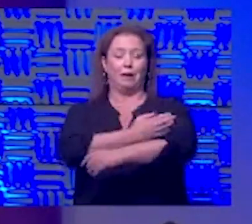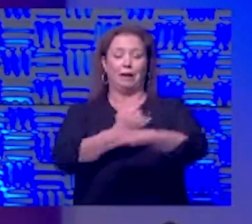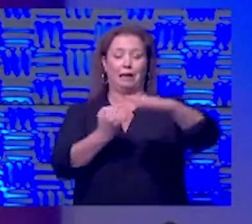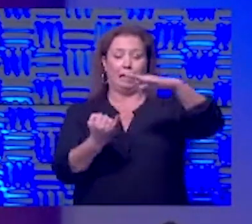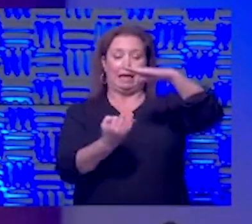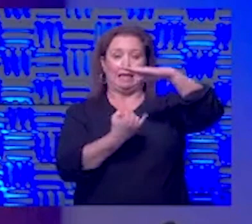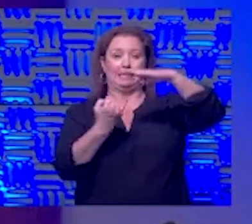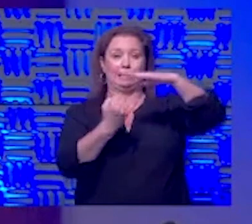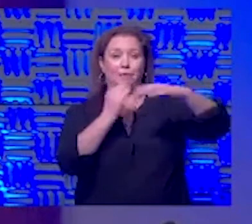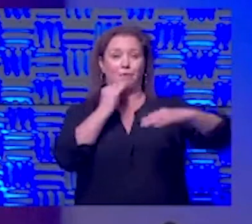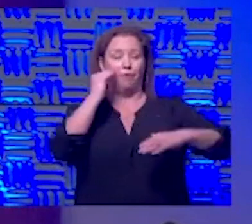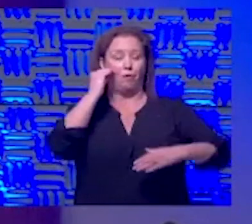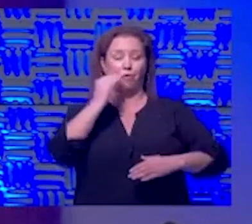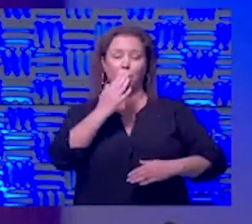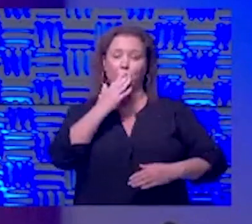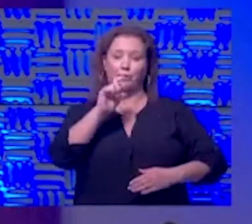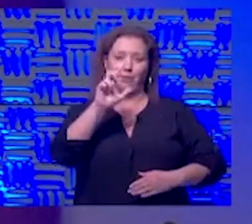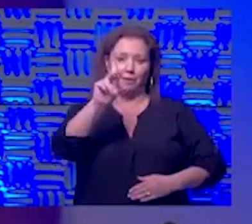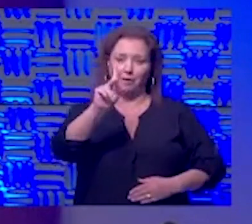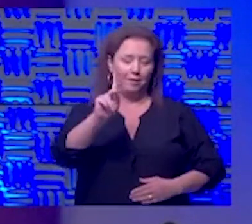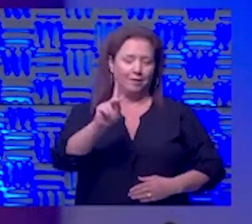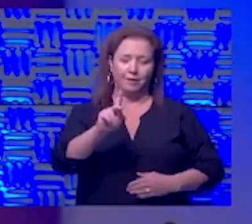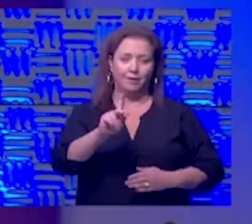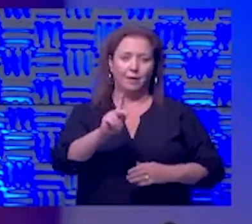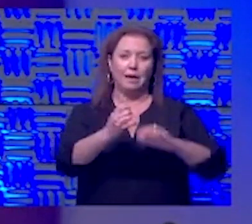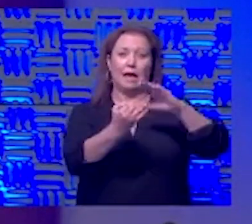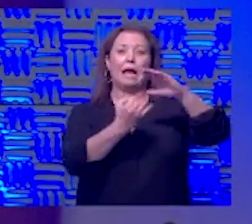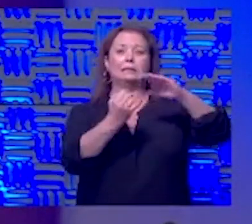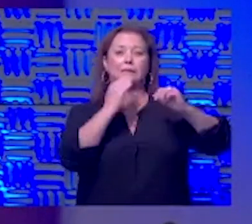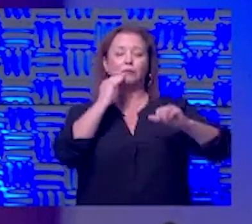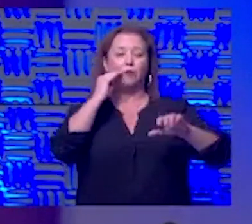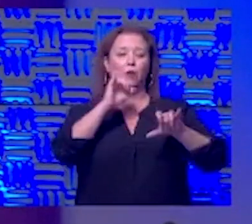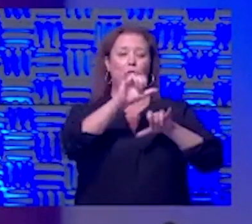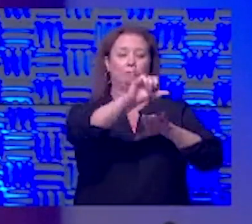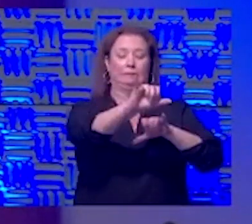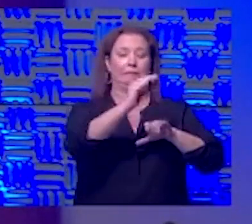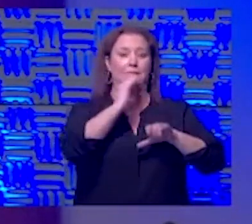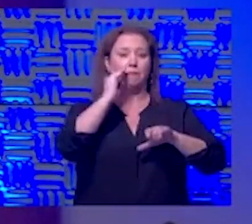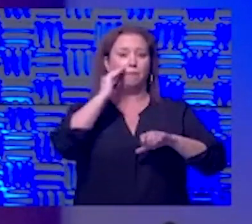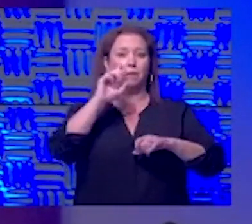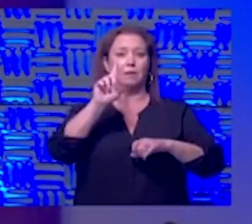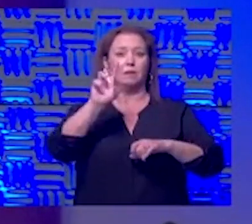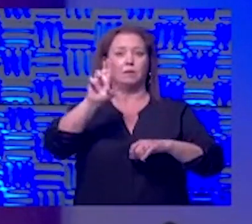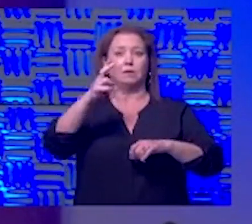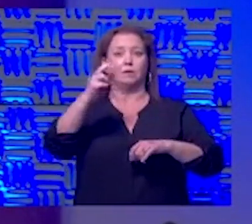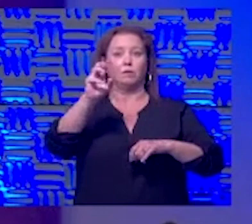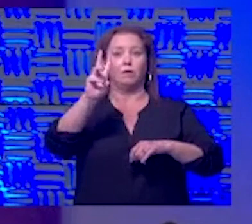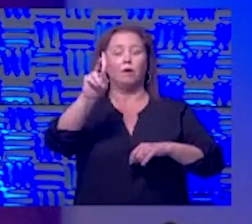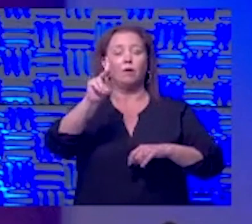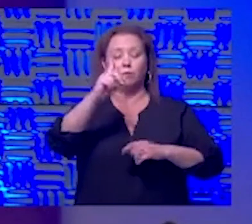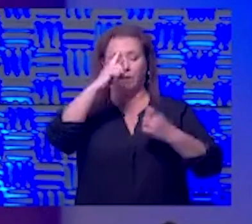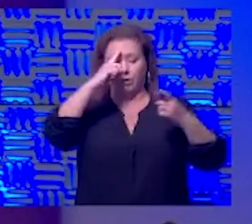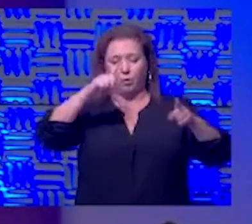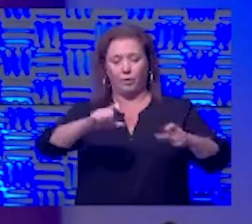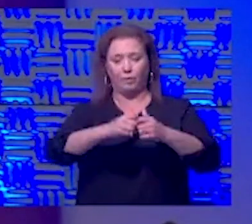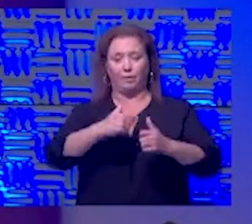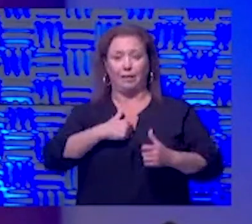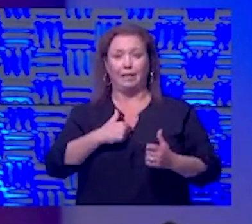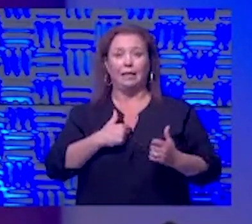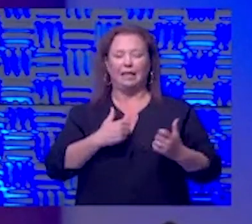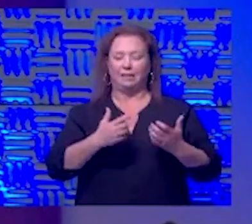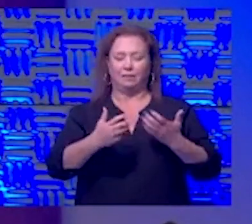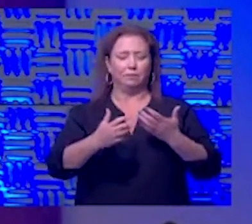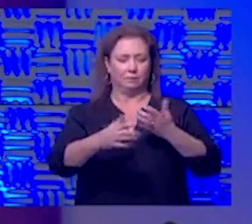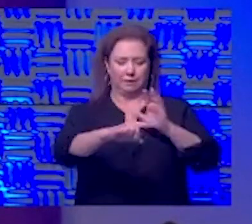isolation in the Good home. luck, by the Yeah, way. I know, but isolation in the home is important for this family. I think Dr. Hawkinson would agree with that. Even now, with those